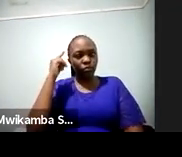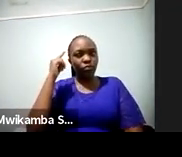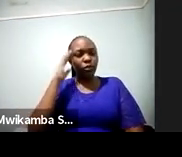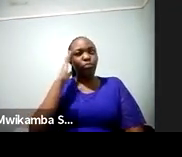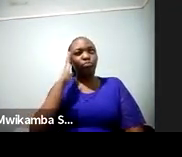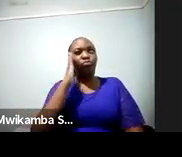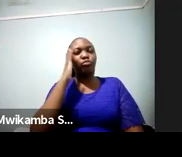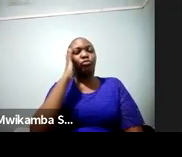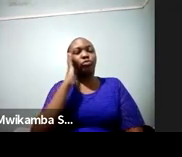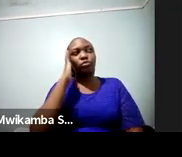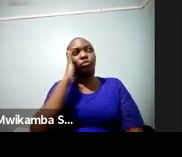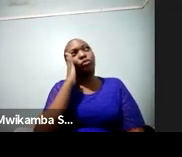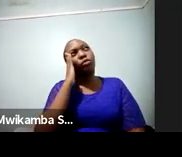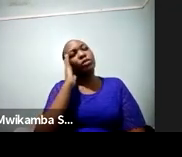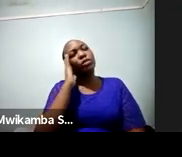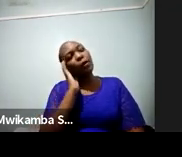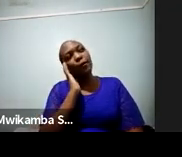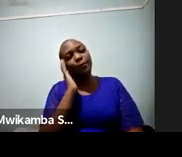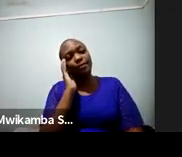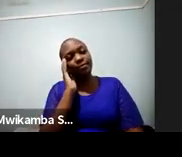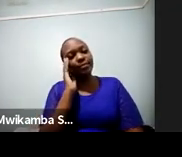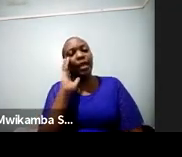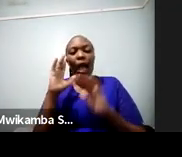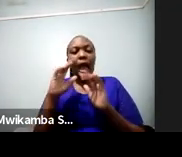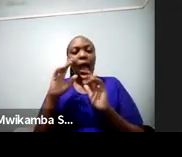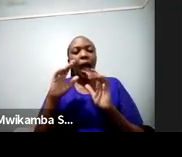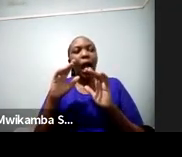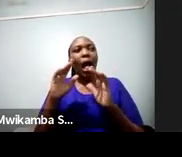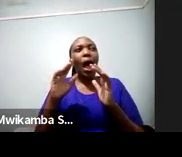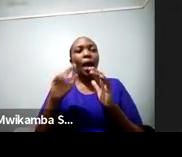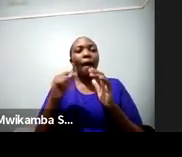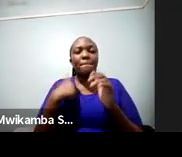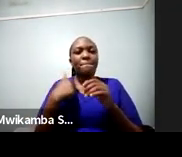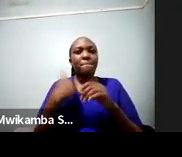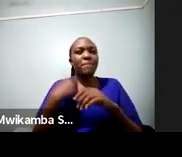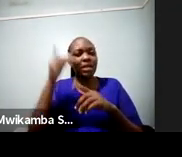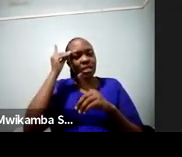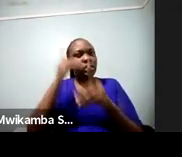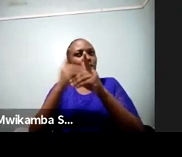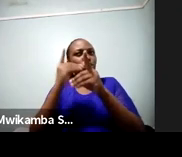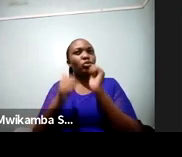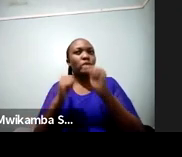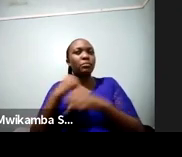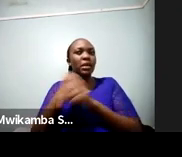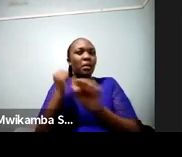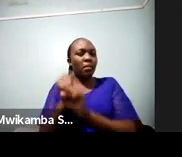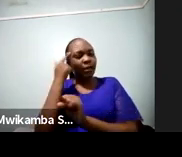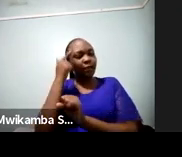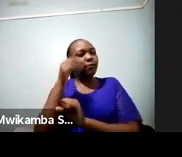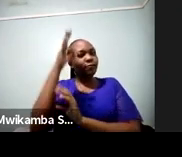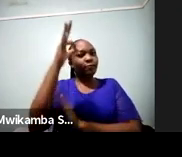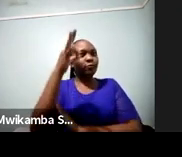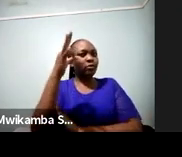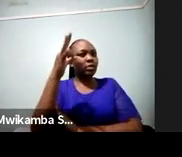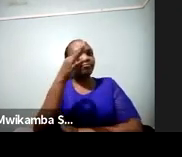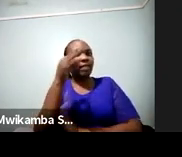the magnanimity of the kind of decisions that we're going to make in the financial future. So when we talk about our financial future